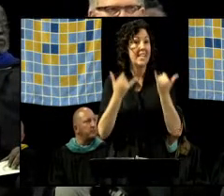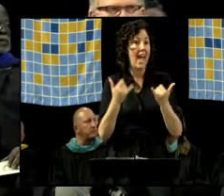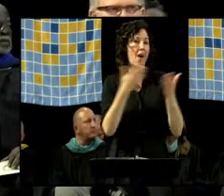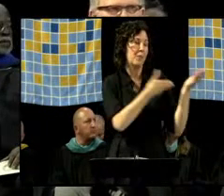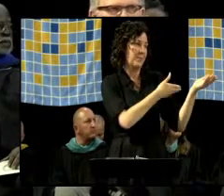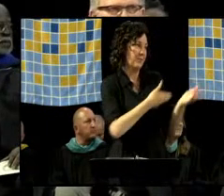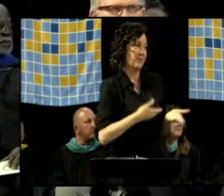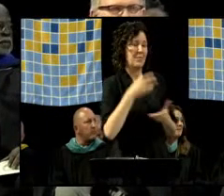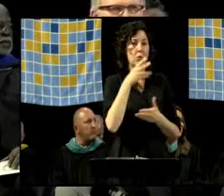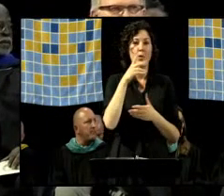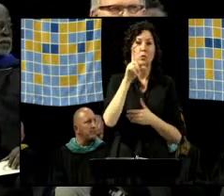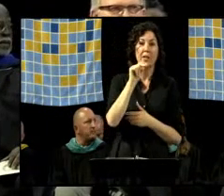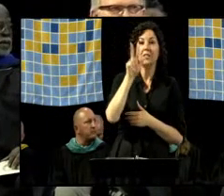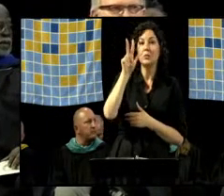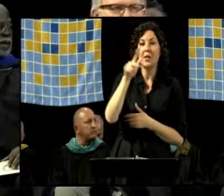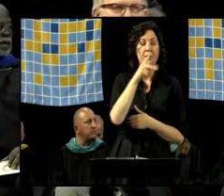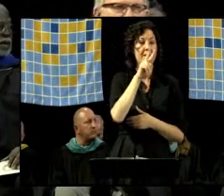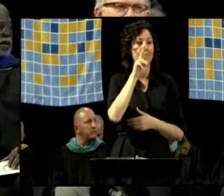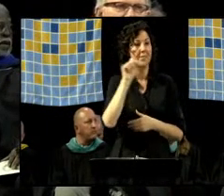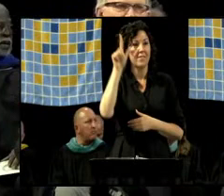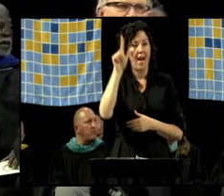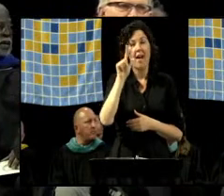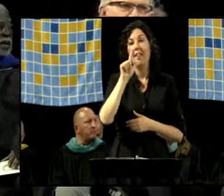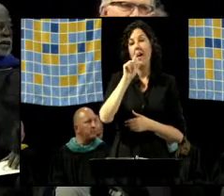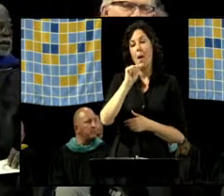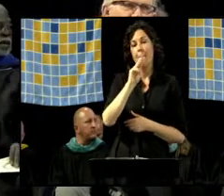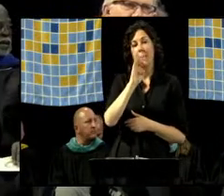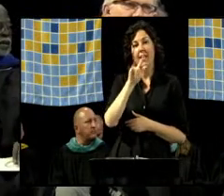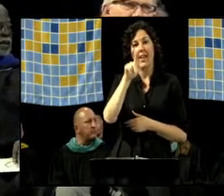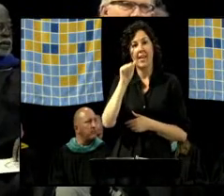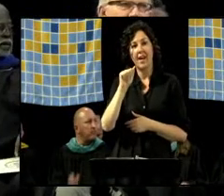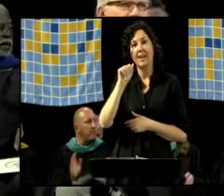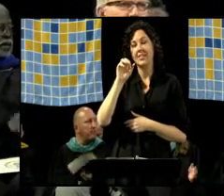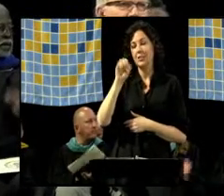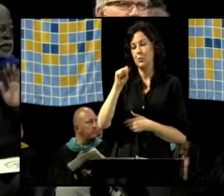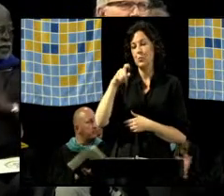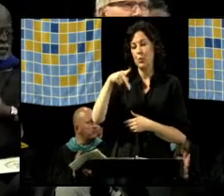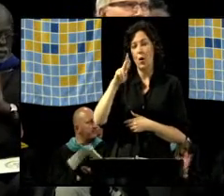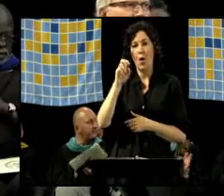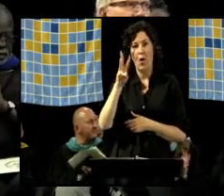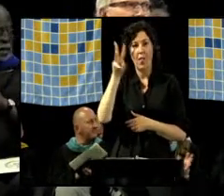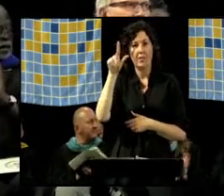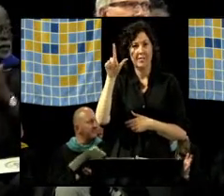2023 valedictorian, Amelia Frances Sprawls.